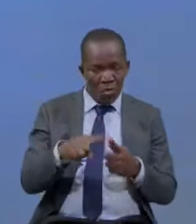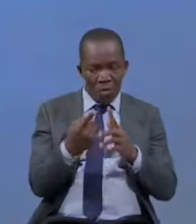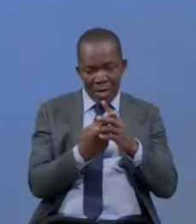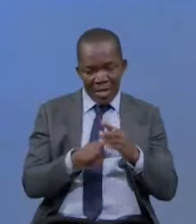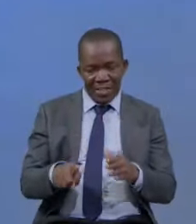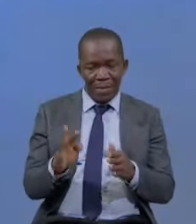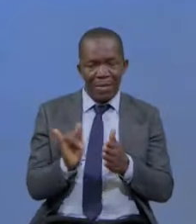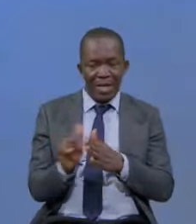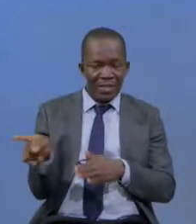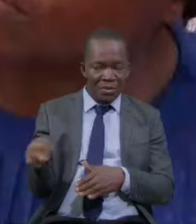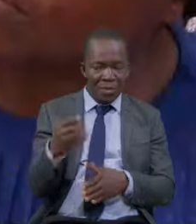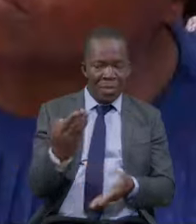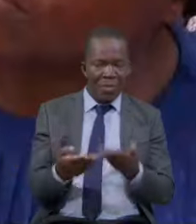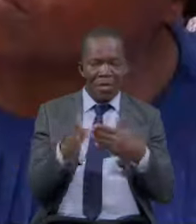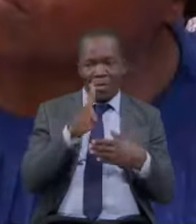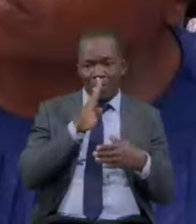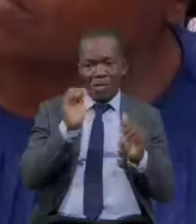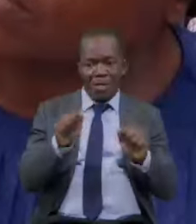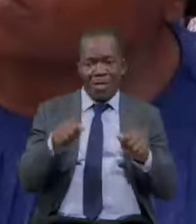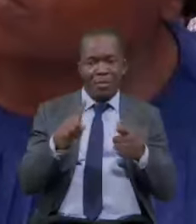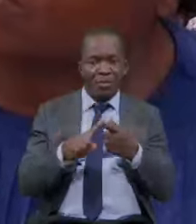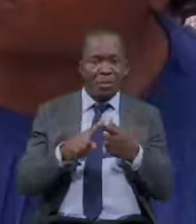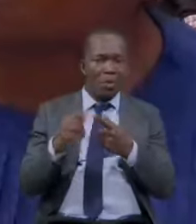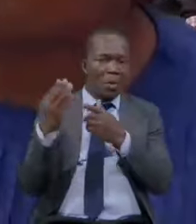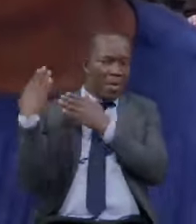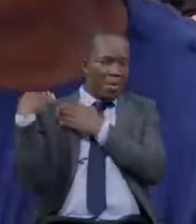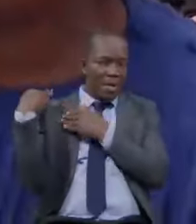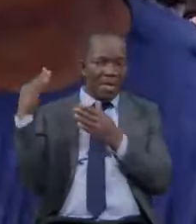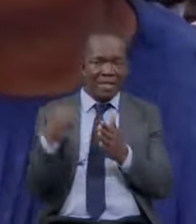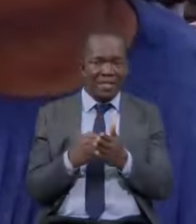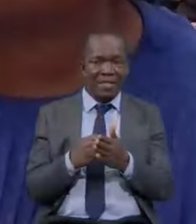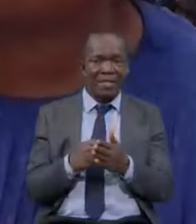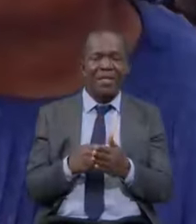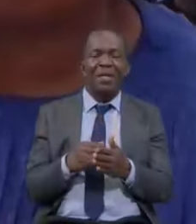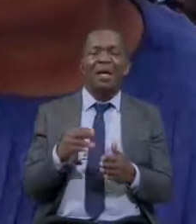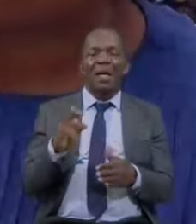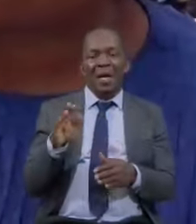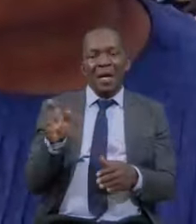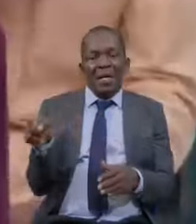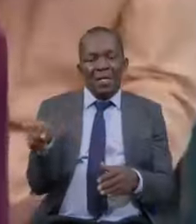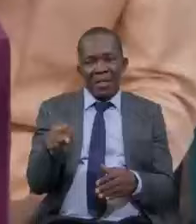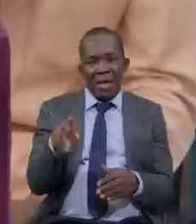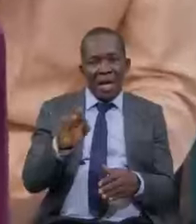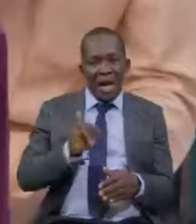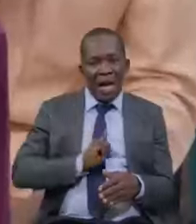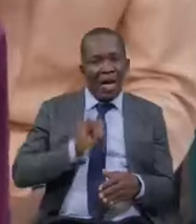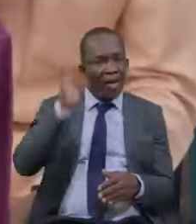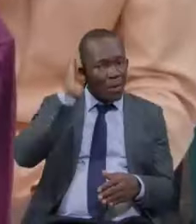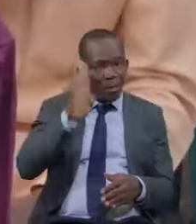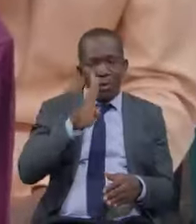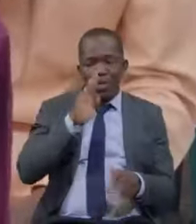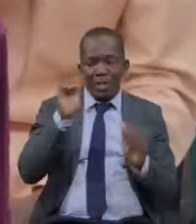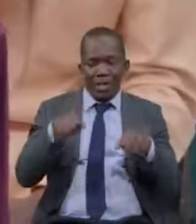to bear it. I'll be able. I will be able.